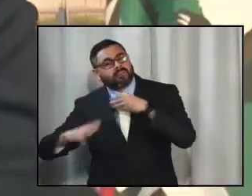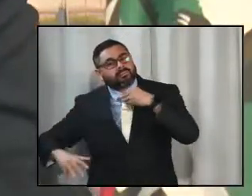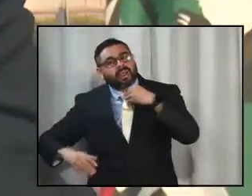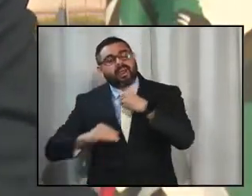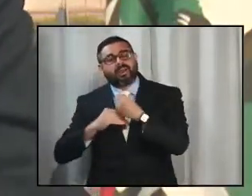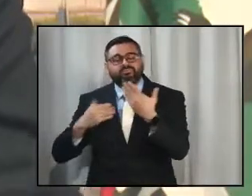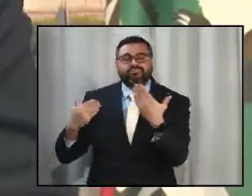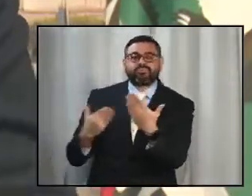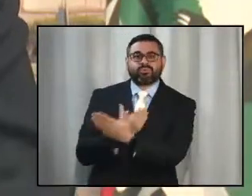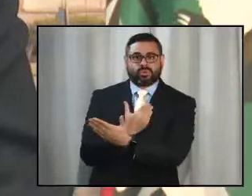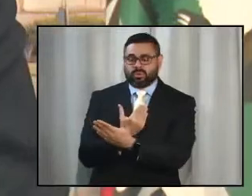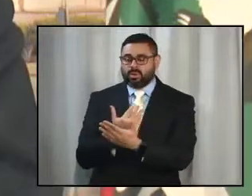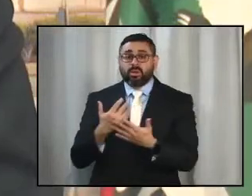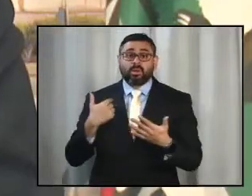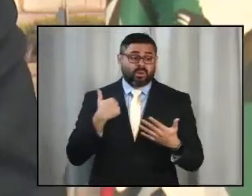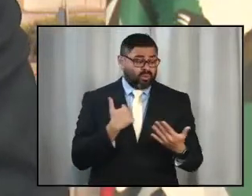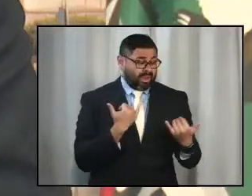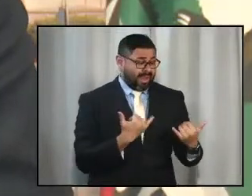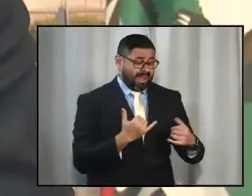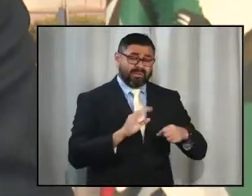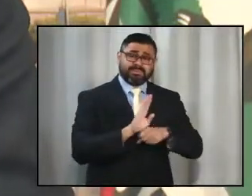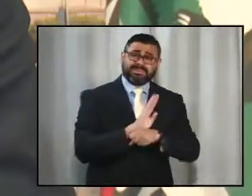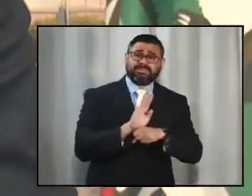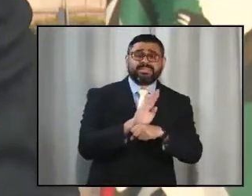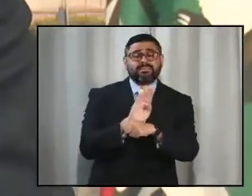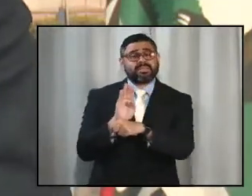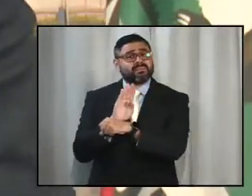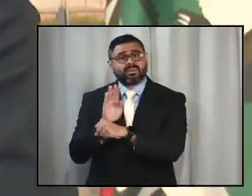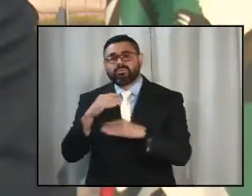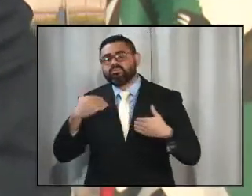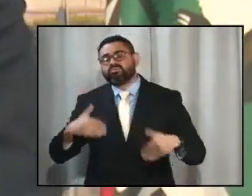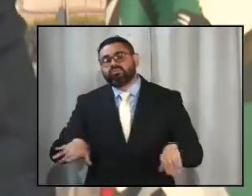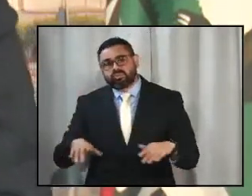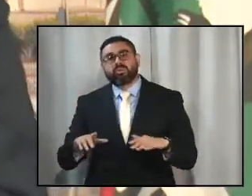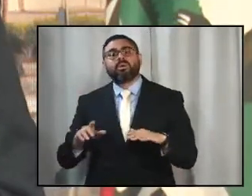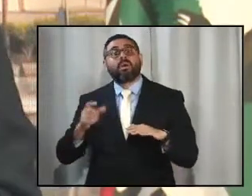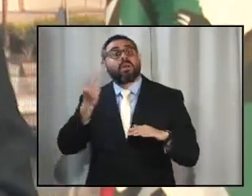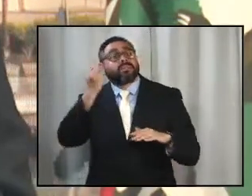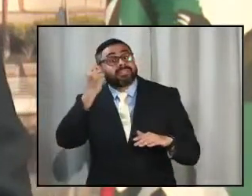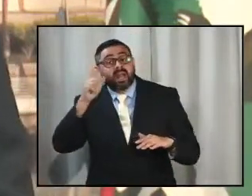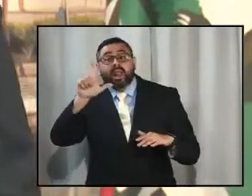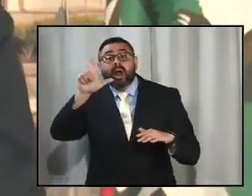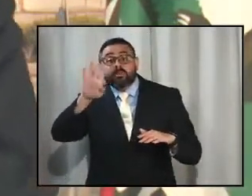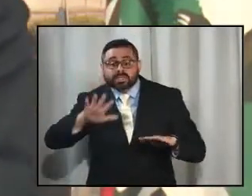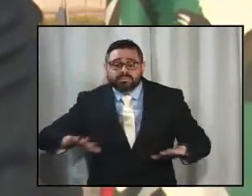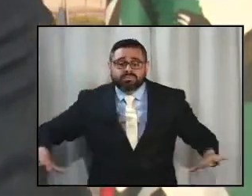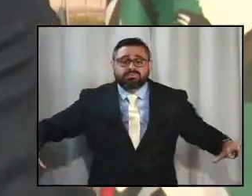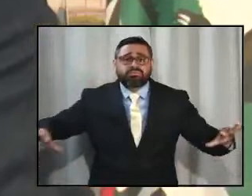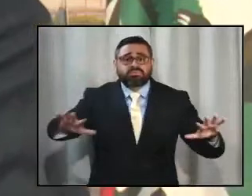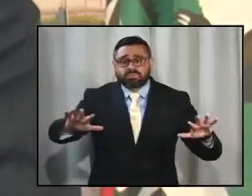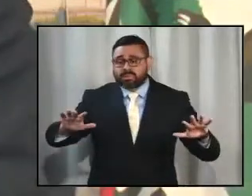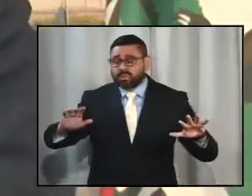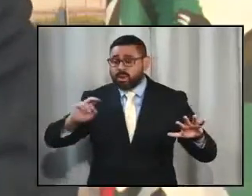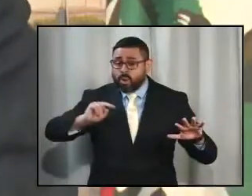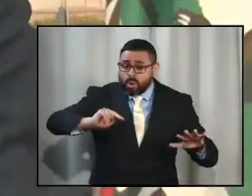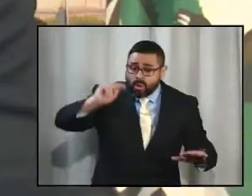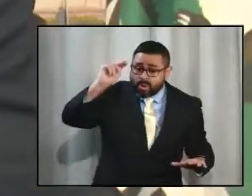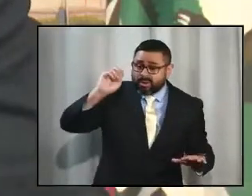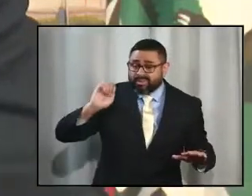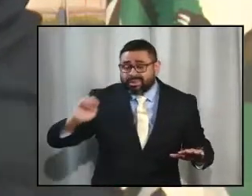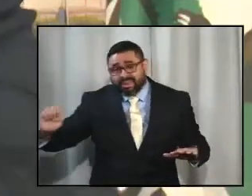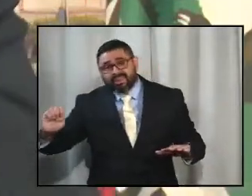with our already extremely high occupancy at current sites. So it's distributed all across our city, north, east,